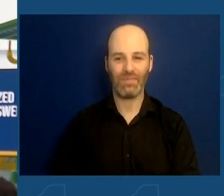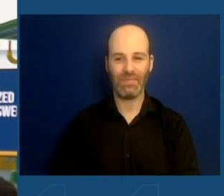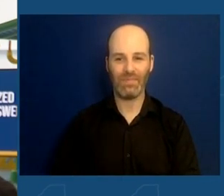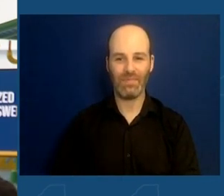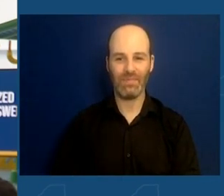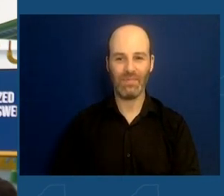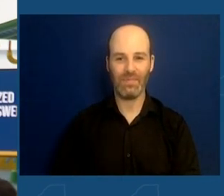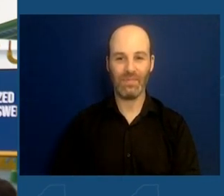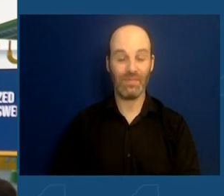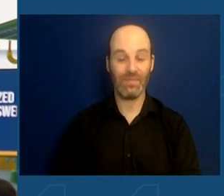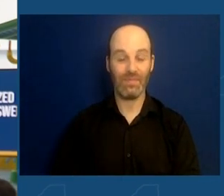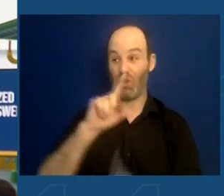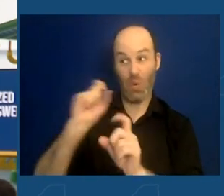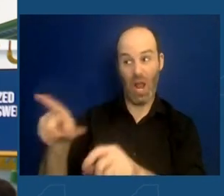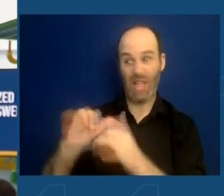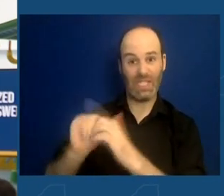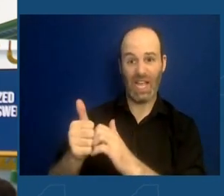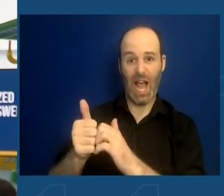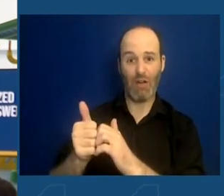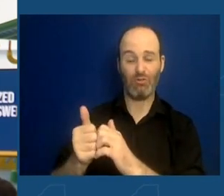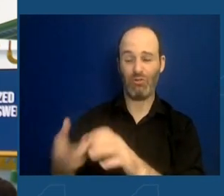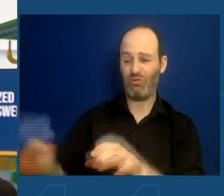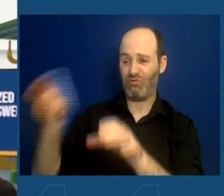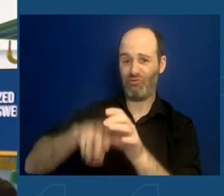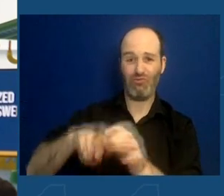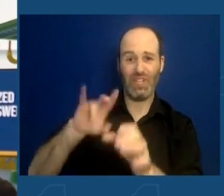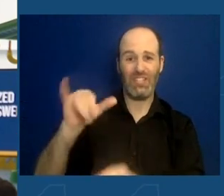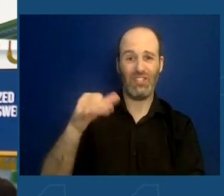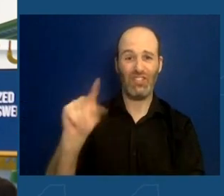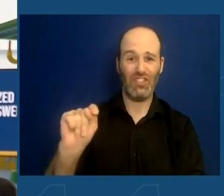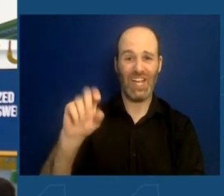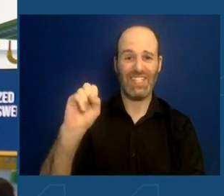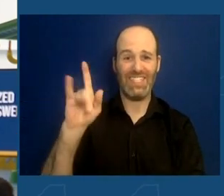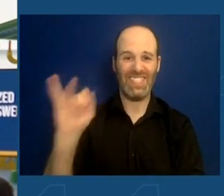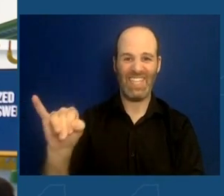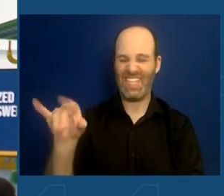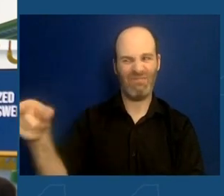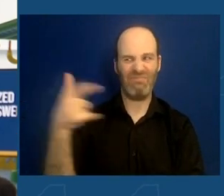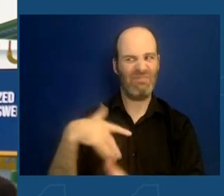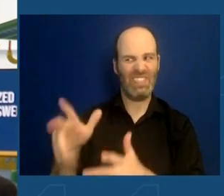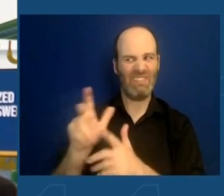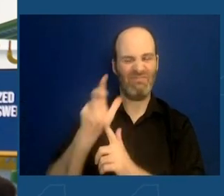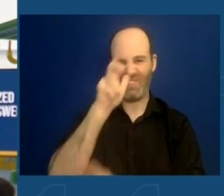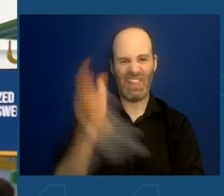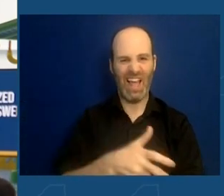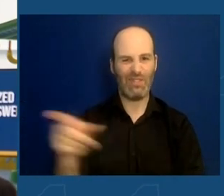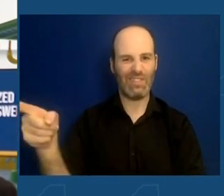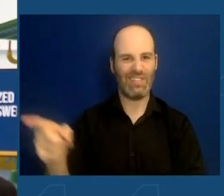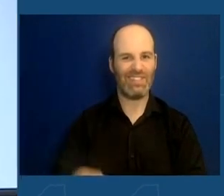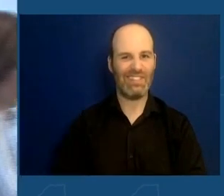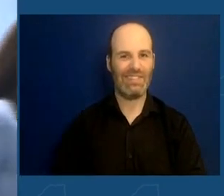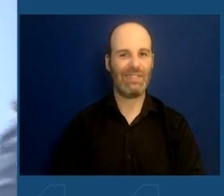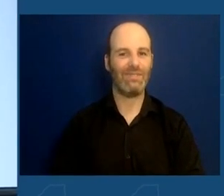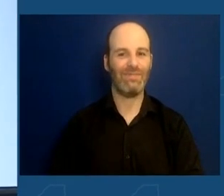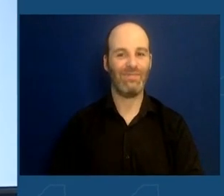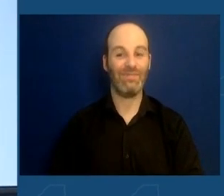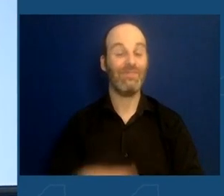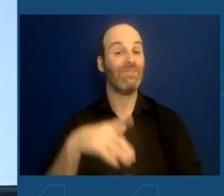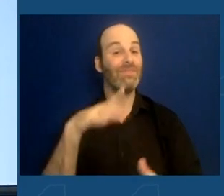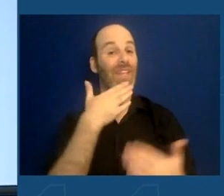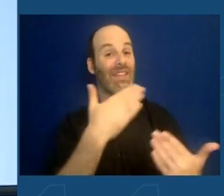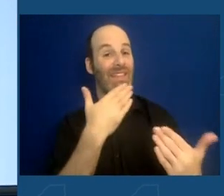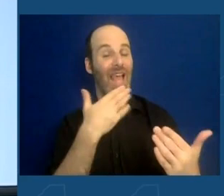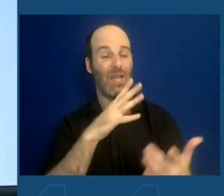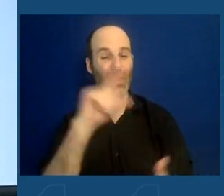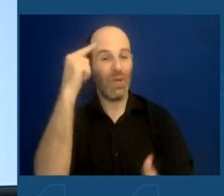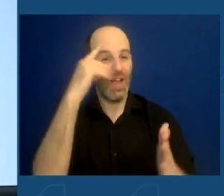Don't ask him how to ride a jet ski. He's not real good at it. Thank you, Governor. That's great. Well, thank you, Governor. It's so